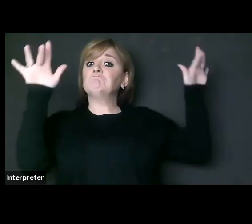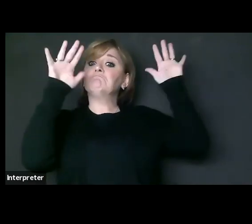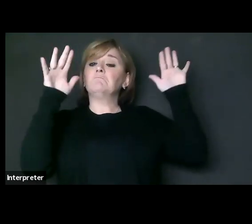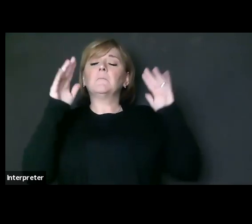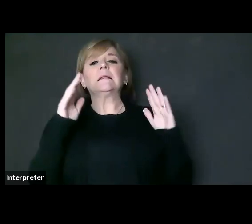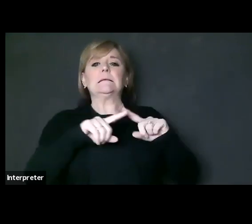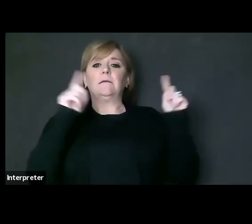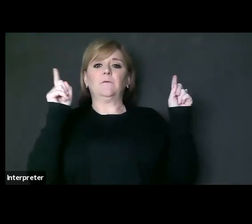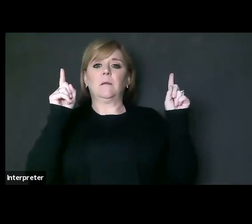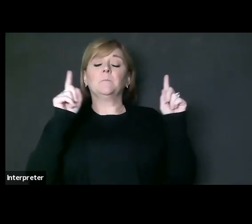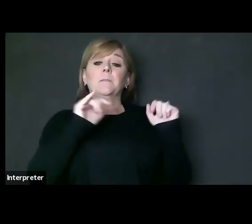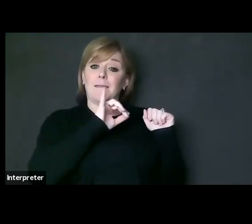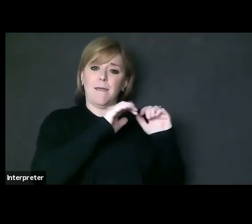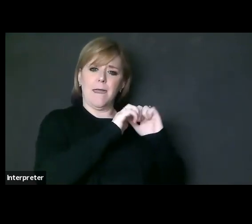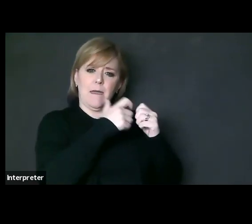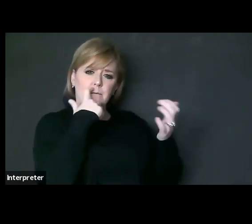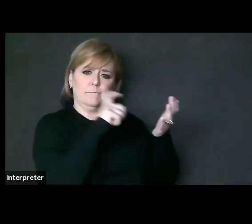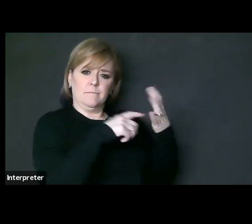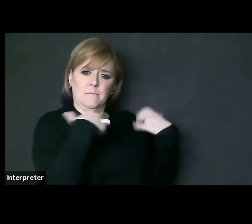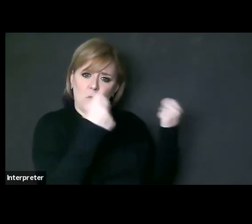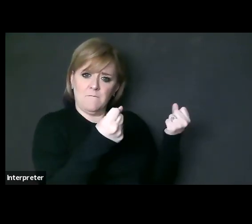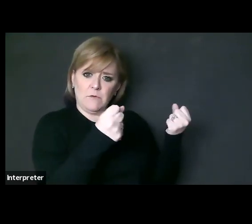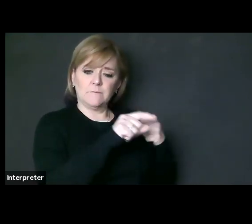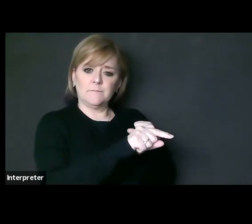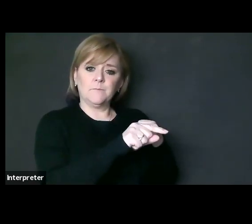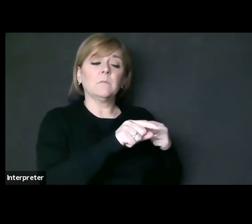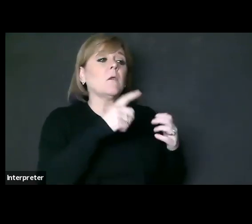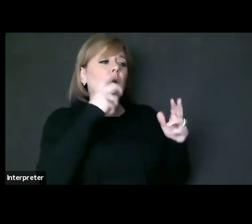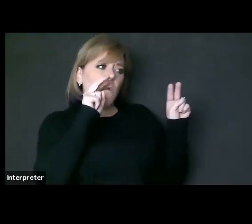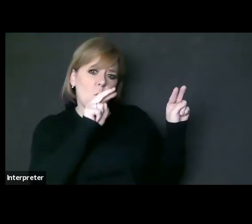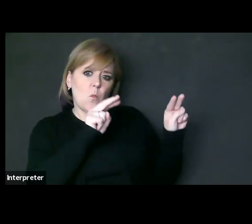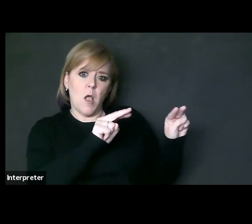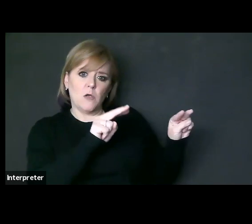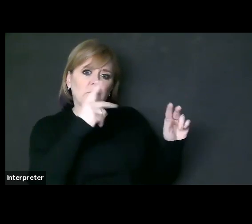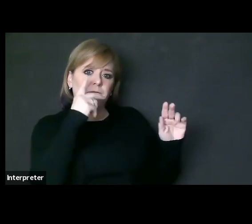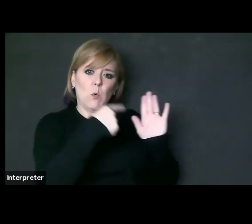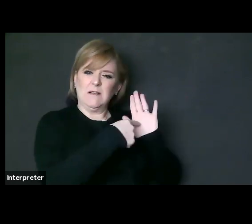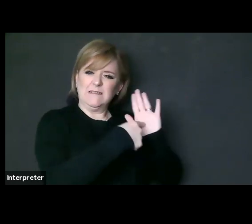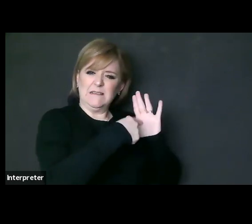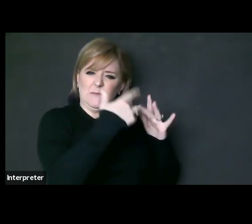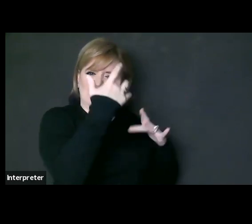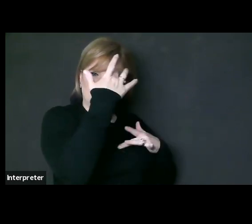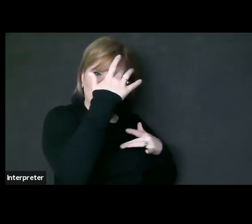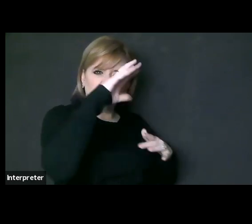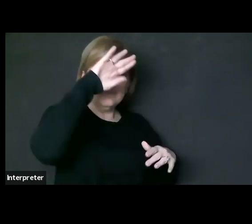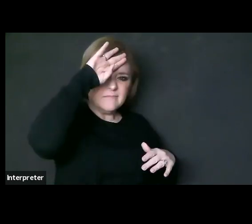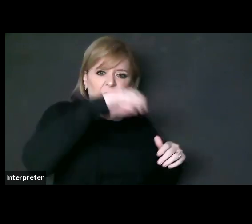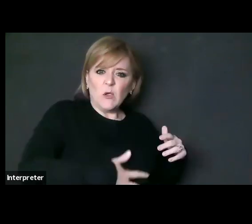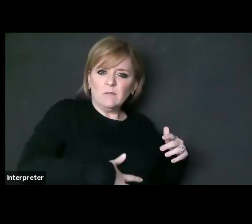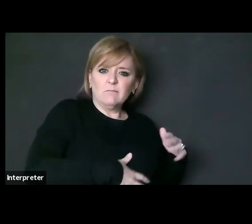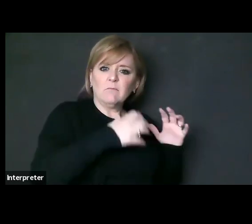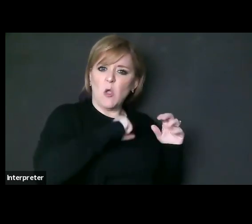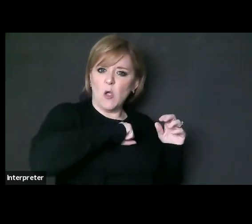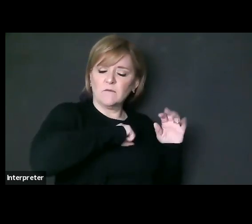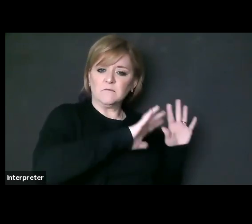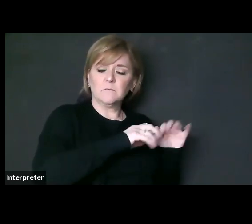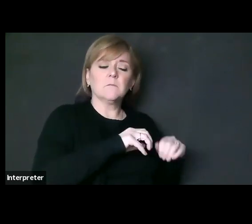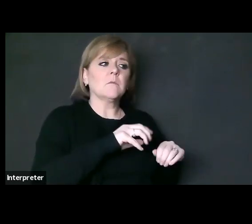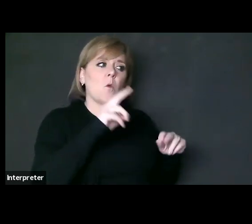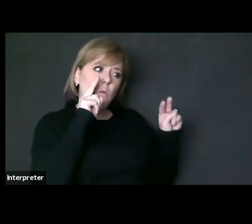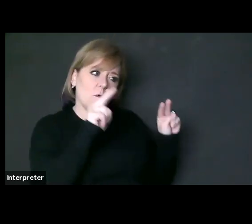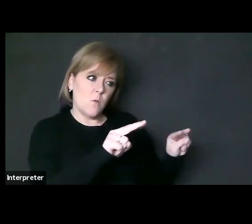recommended method for the general public is watching for symptoms. And we want to see an individual that